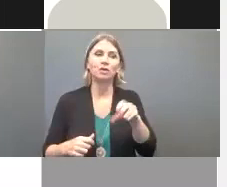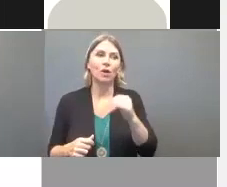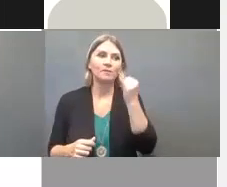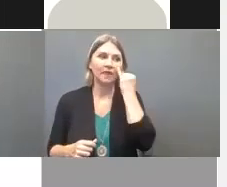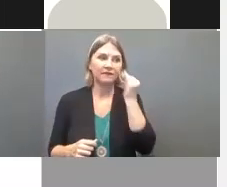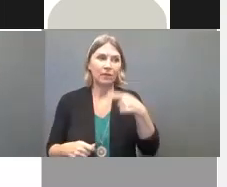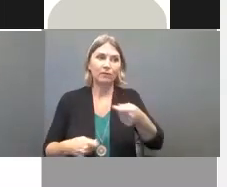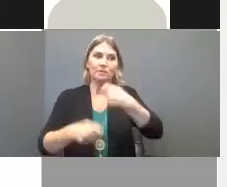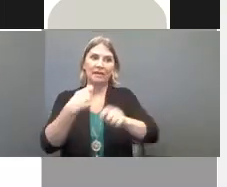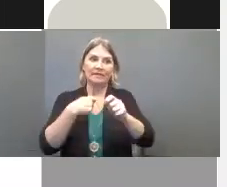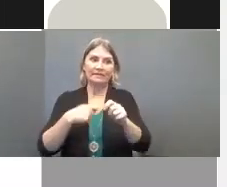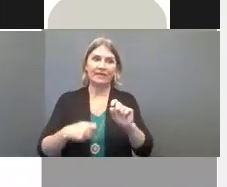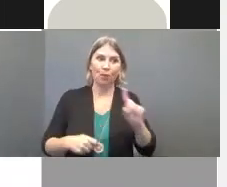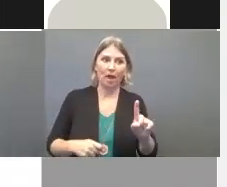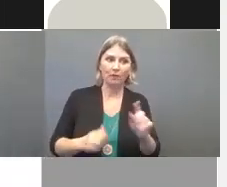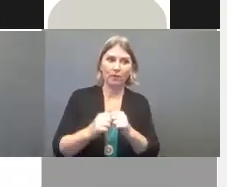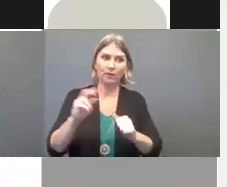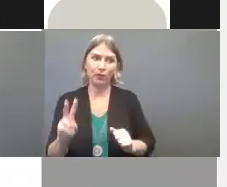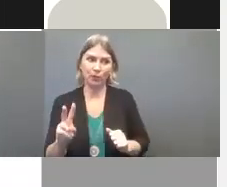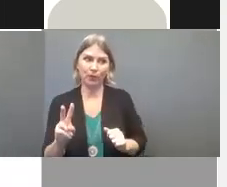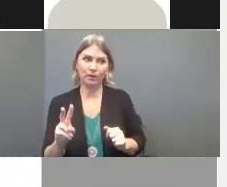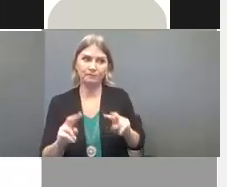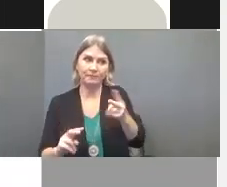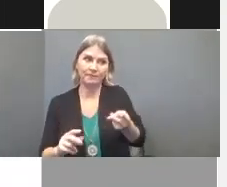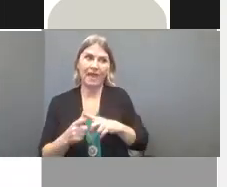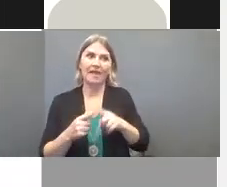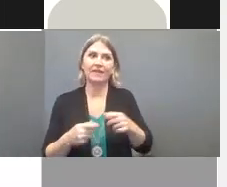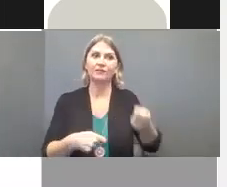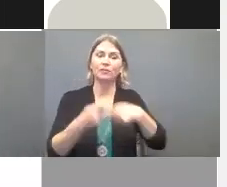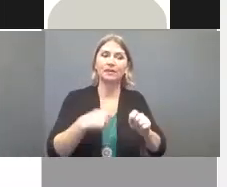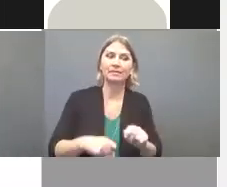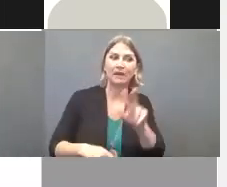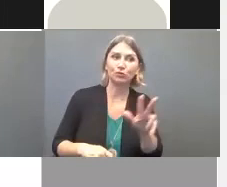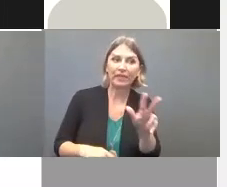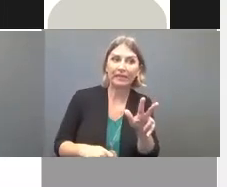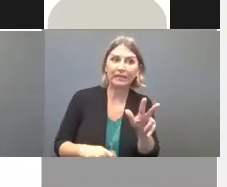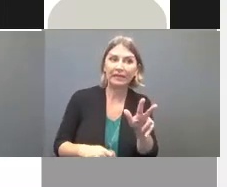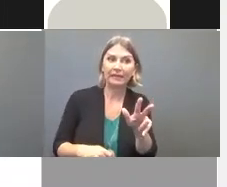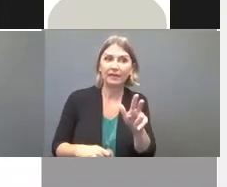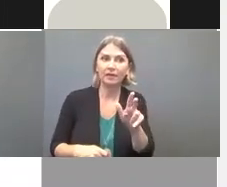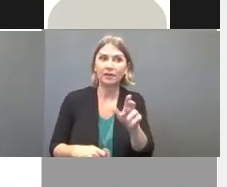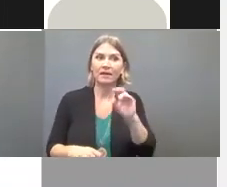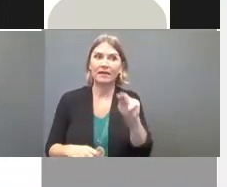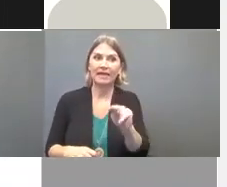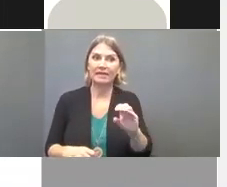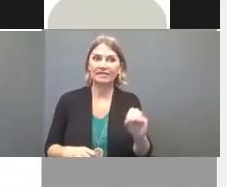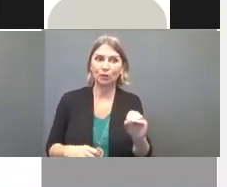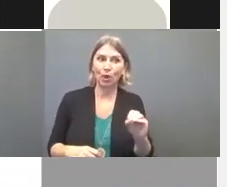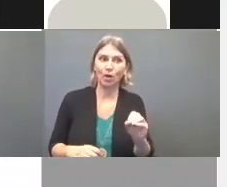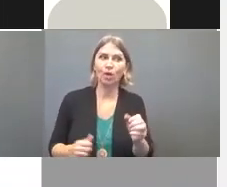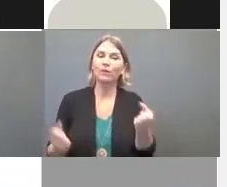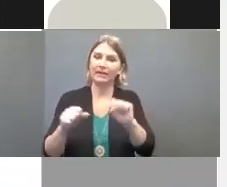replace c1 with 2, and you guys can do this on your own, and if we replace c2 by 3 with n0 equals to 1, we can solve